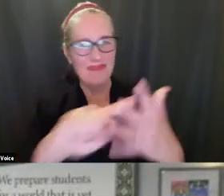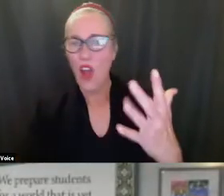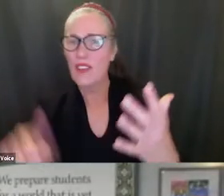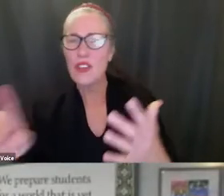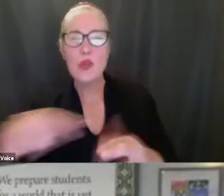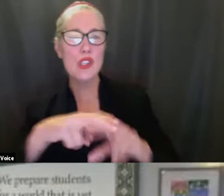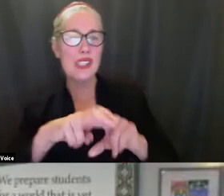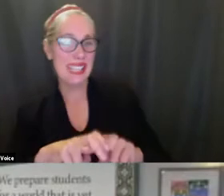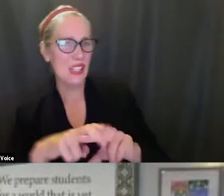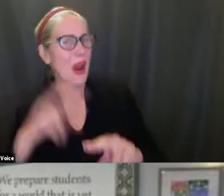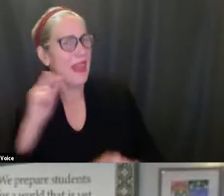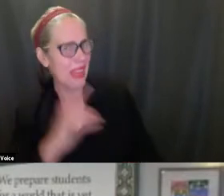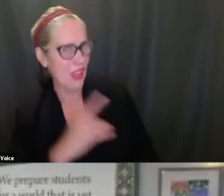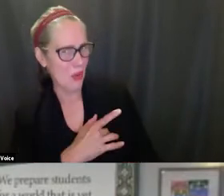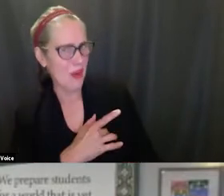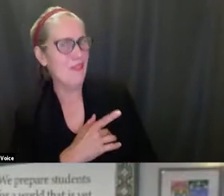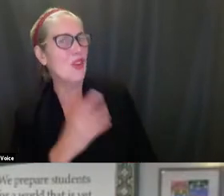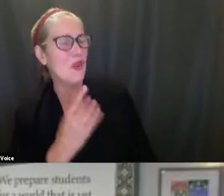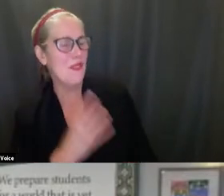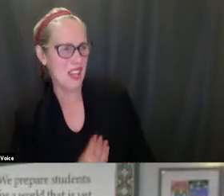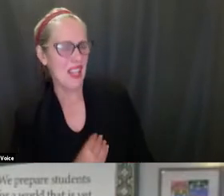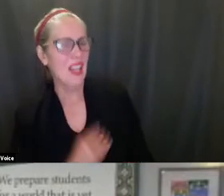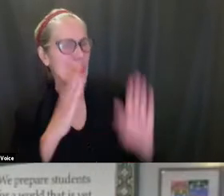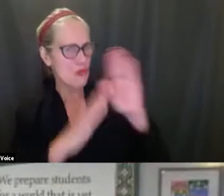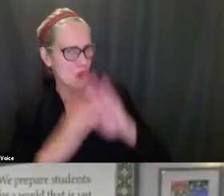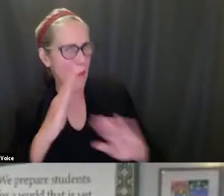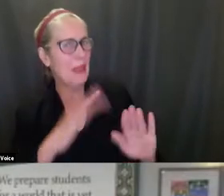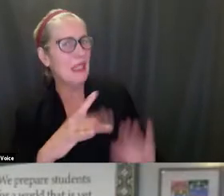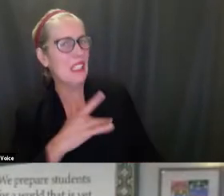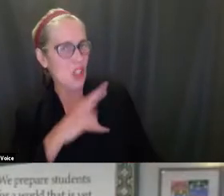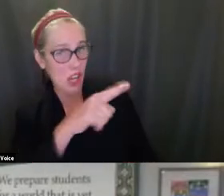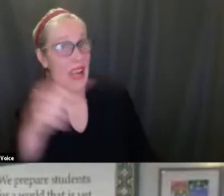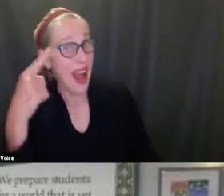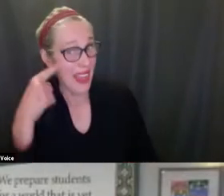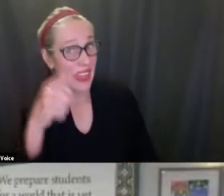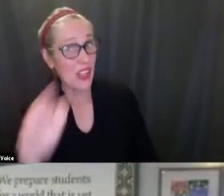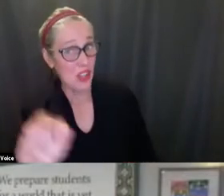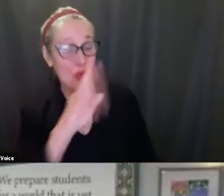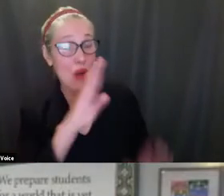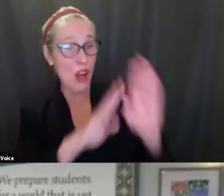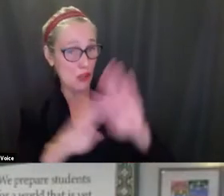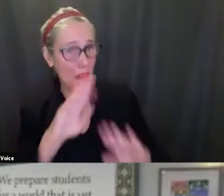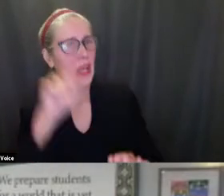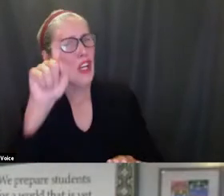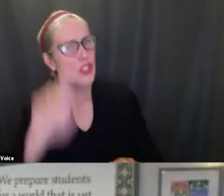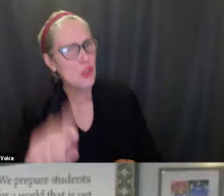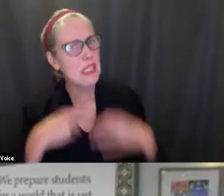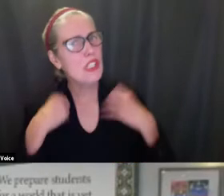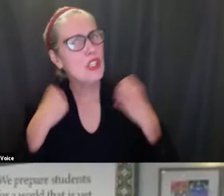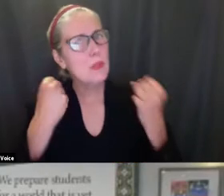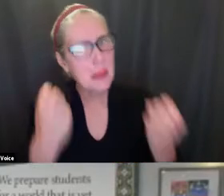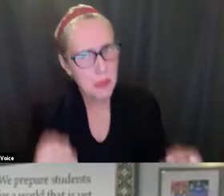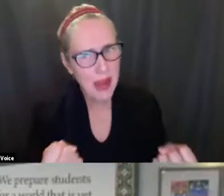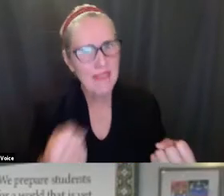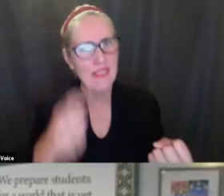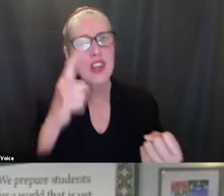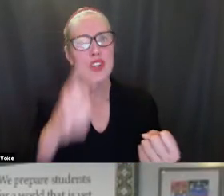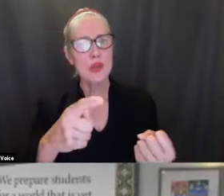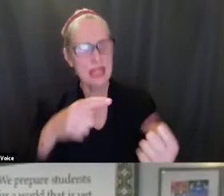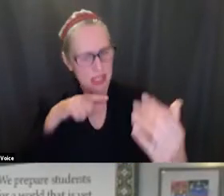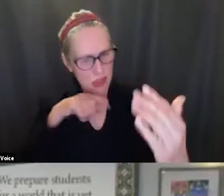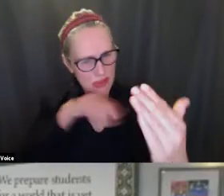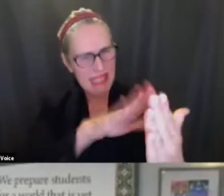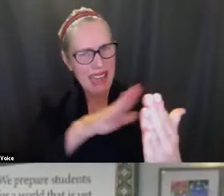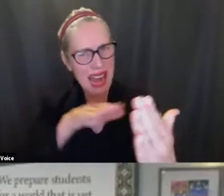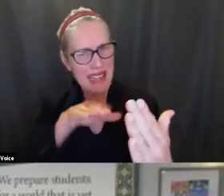hearts the three of you are troubled by this i think you are and you need to be brave and you need to stand up and